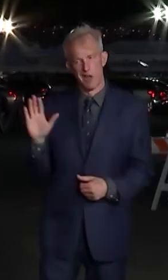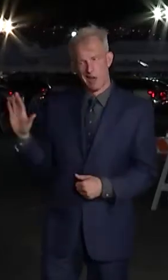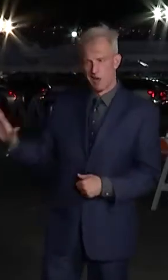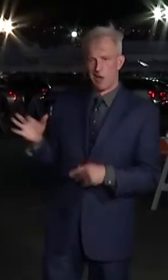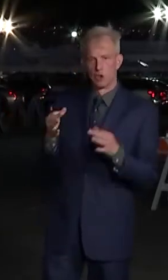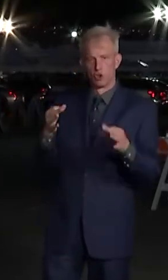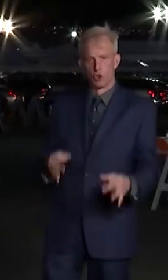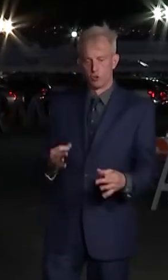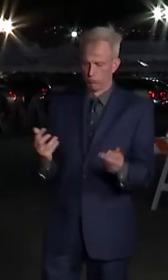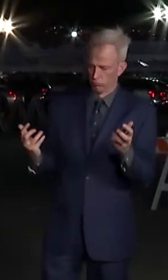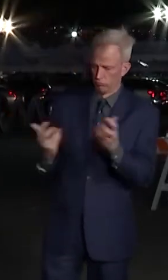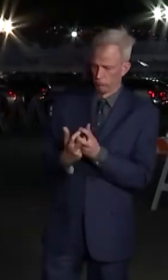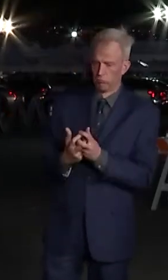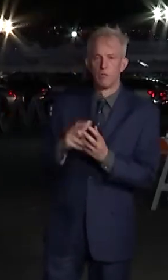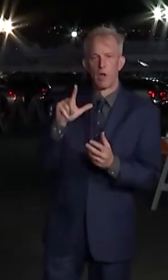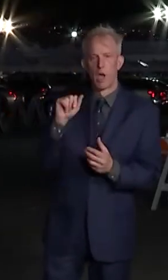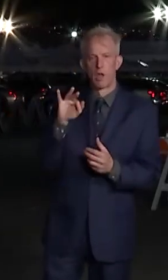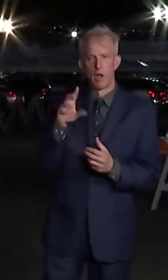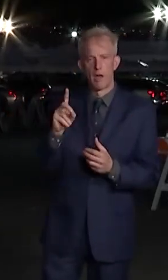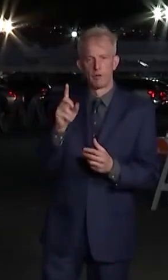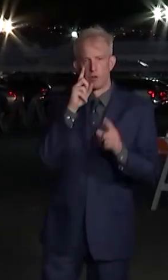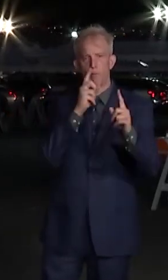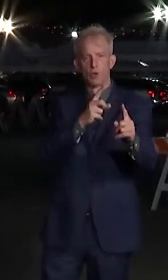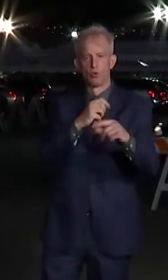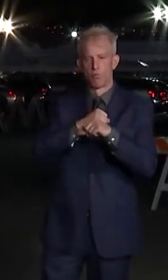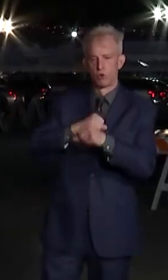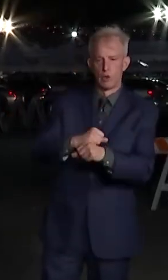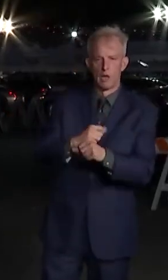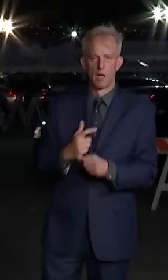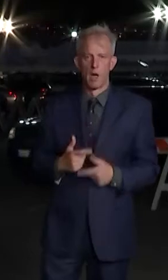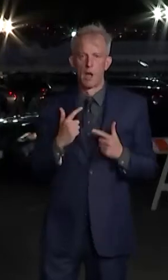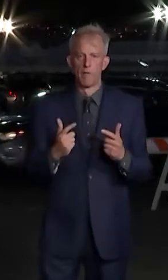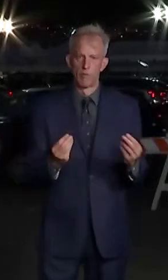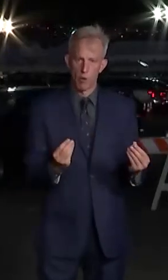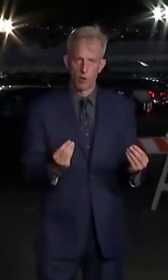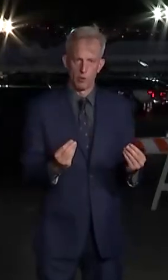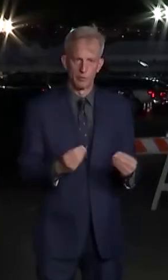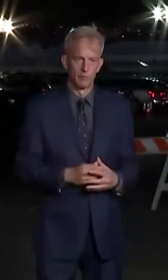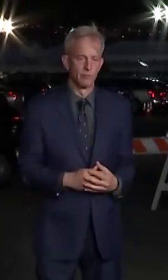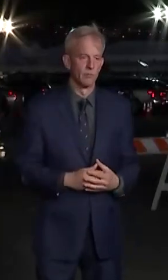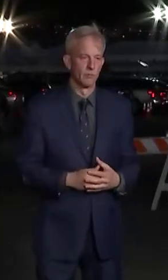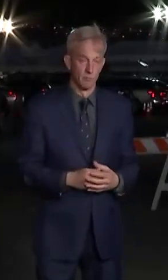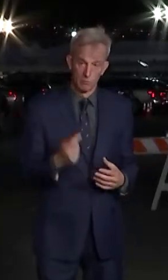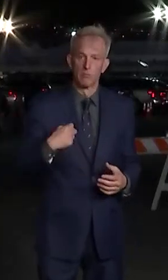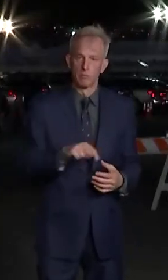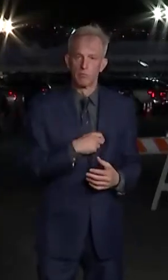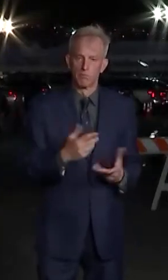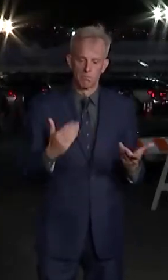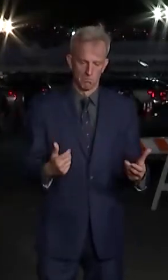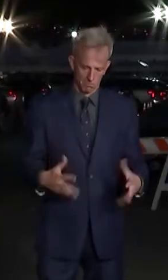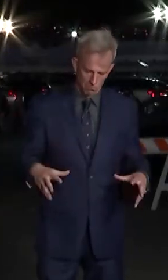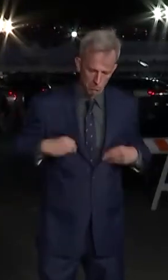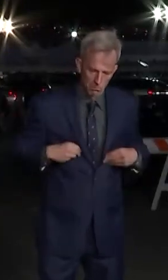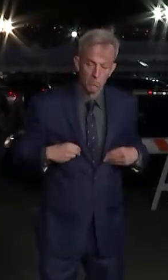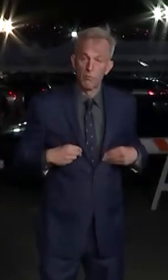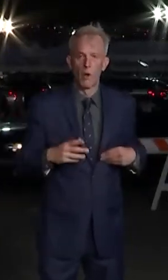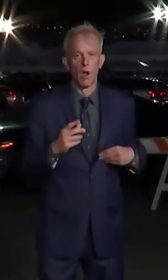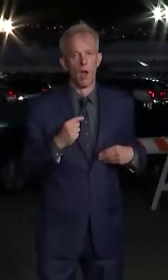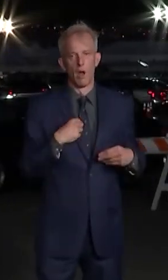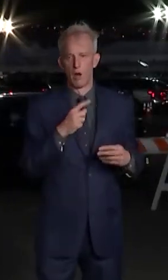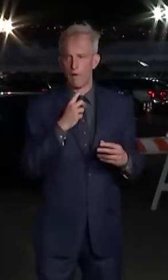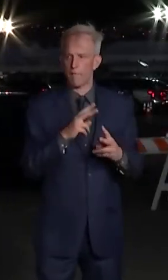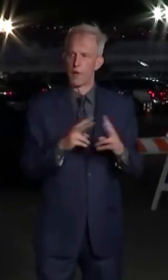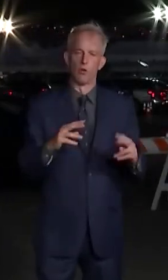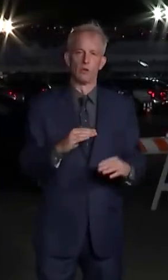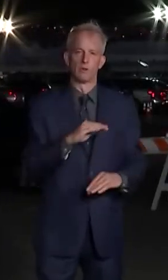with the LAFD's mission to protect lives and property, and we've taken it on with great satisfaction